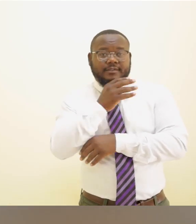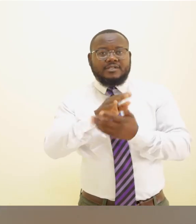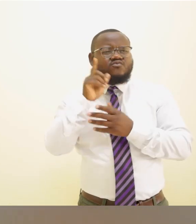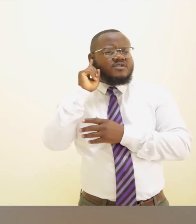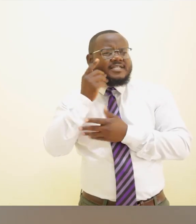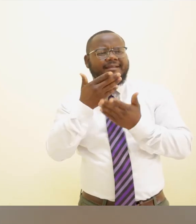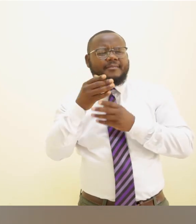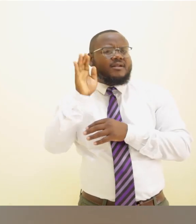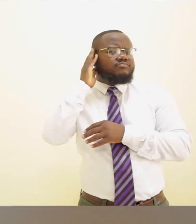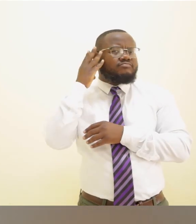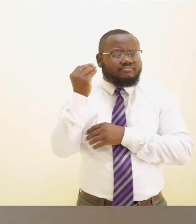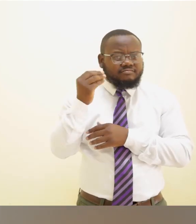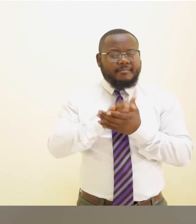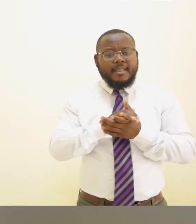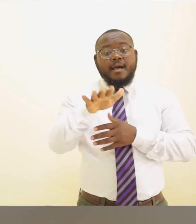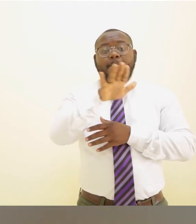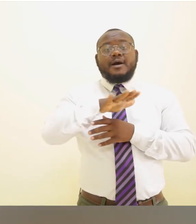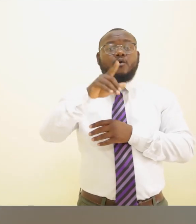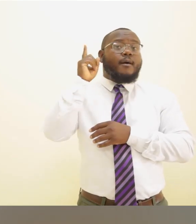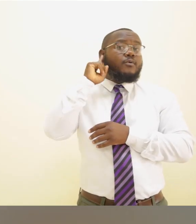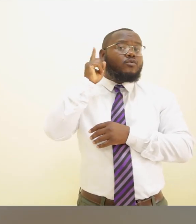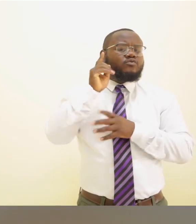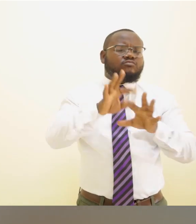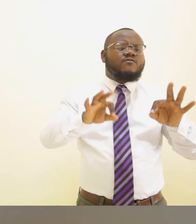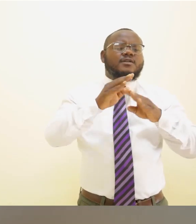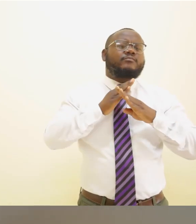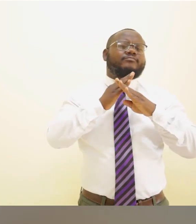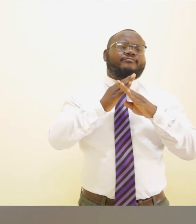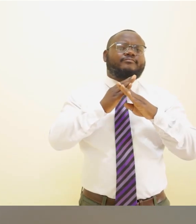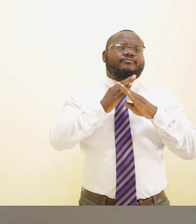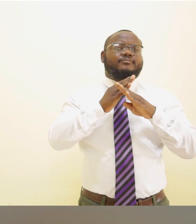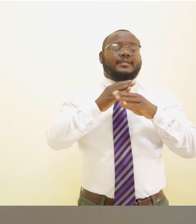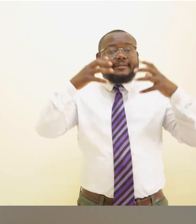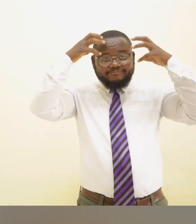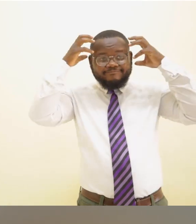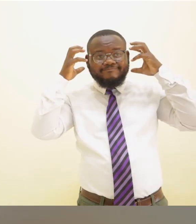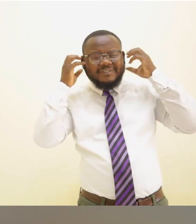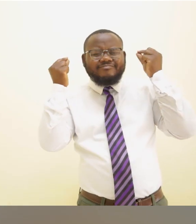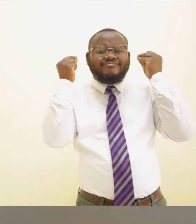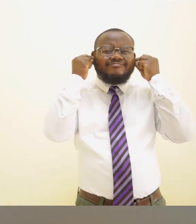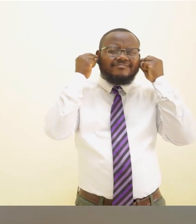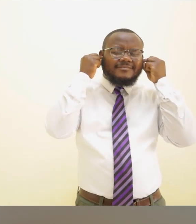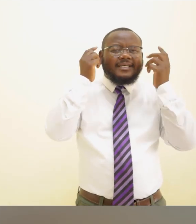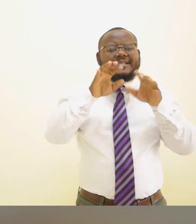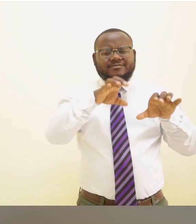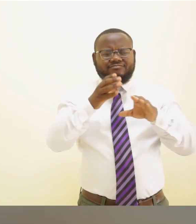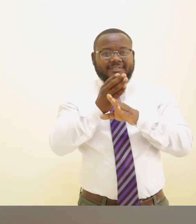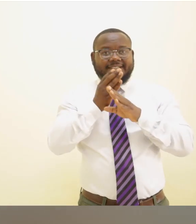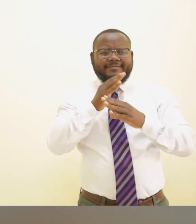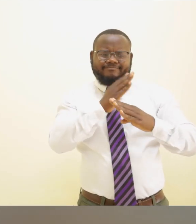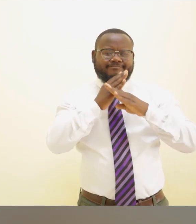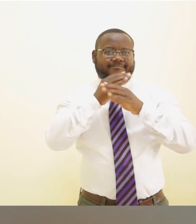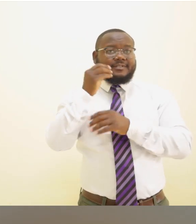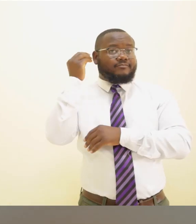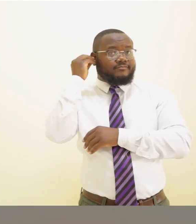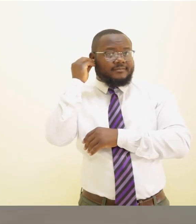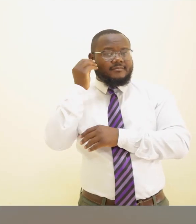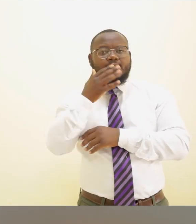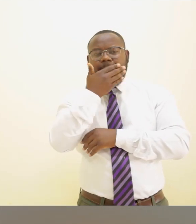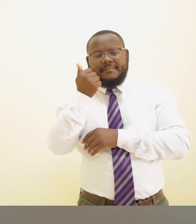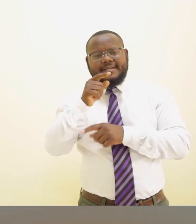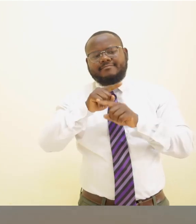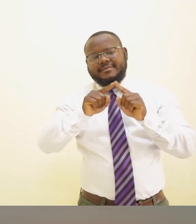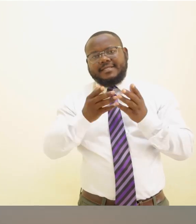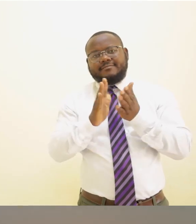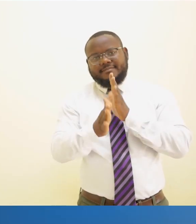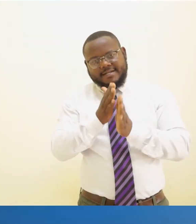loss. In noisy environments, protection is vital. Earplugs, headphones, earmuffs, or even cotton wool is better than nothing.